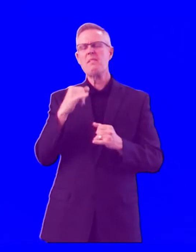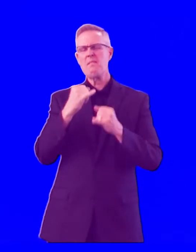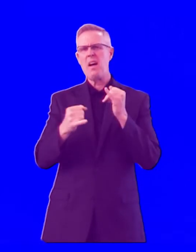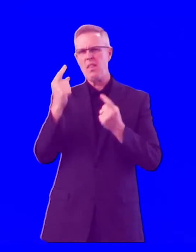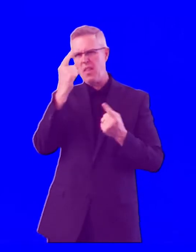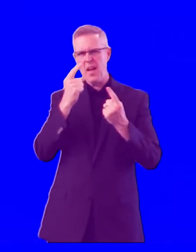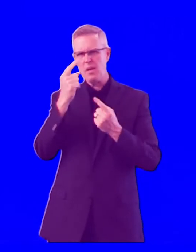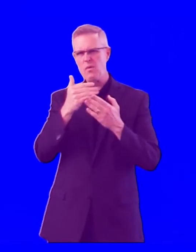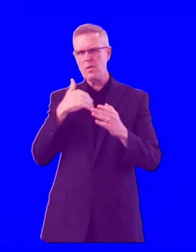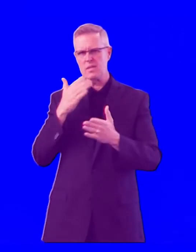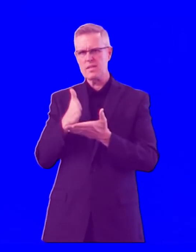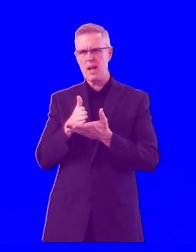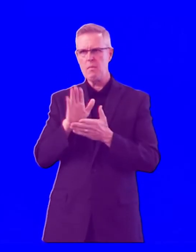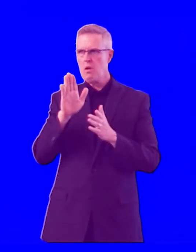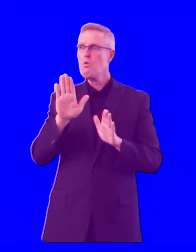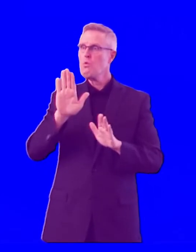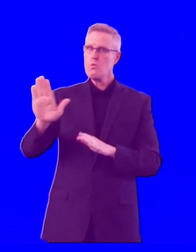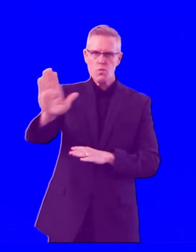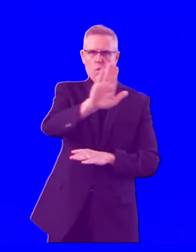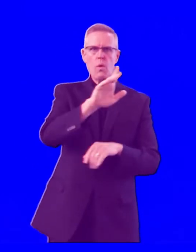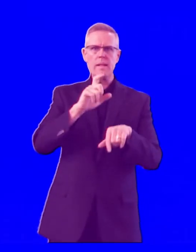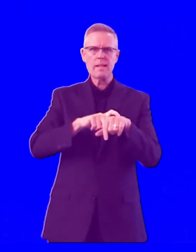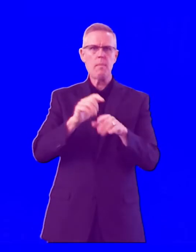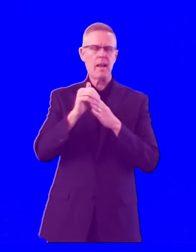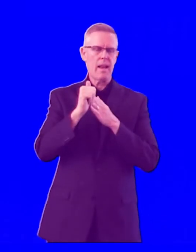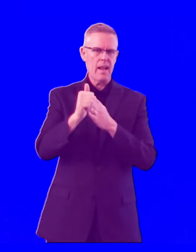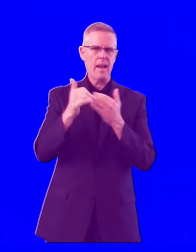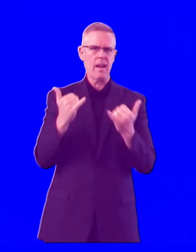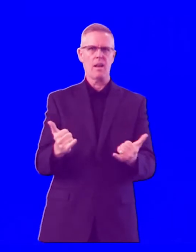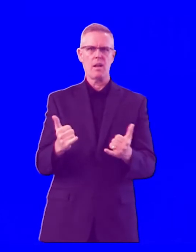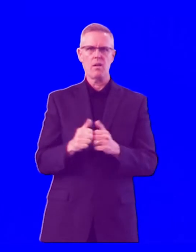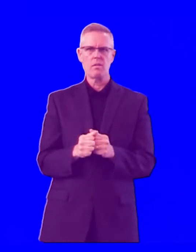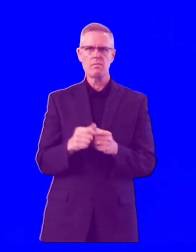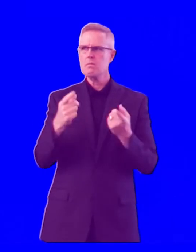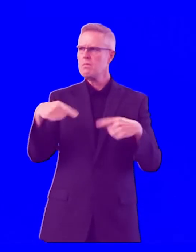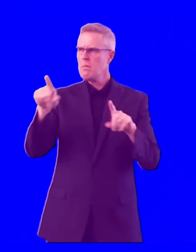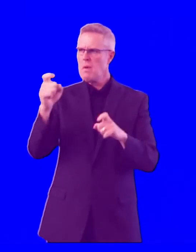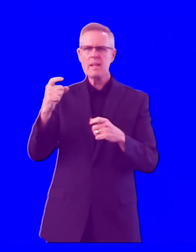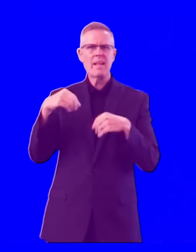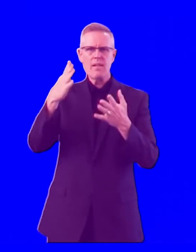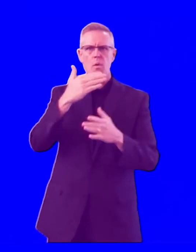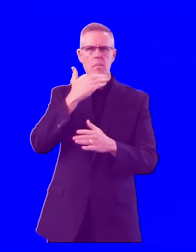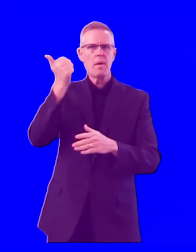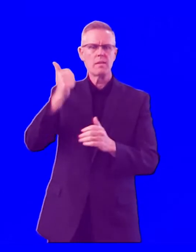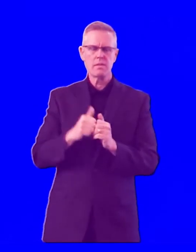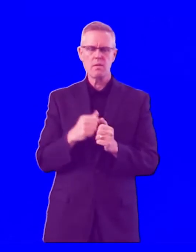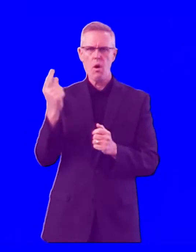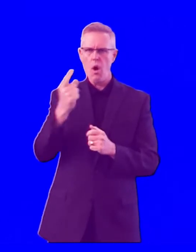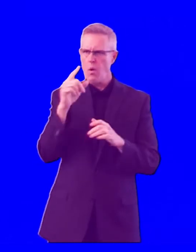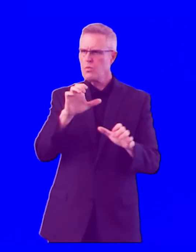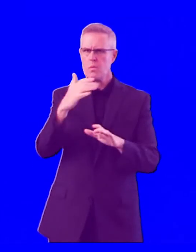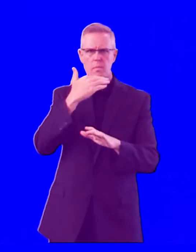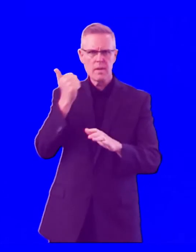hook. It's your time to lead. It's the time for you to always give it your best, to always be